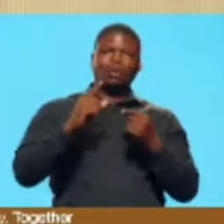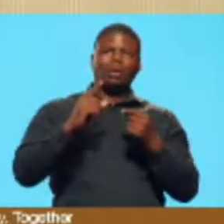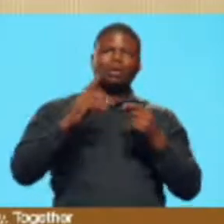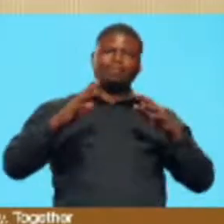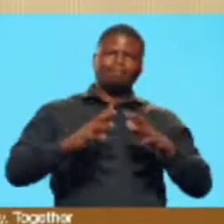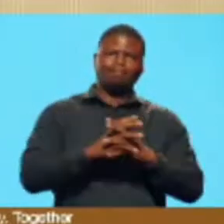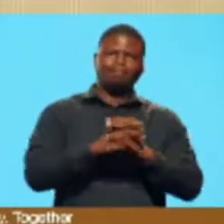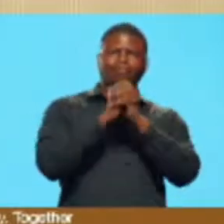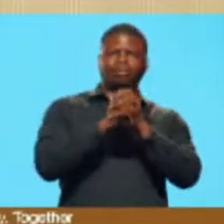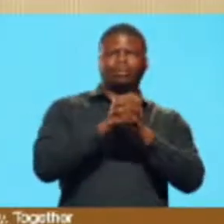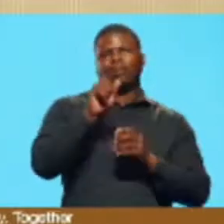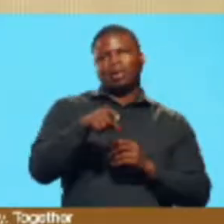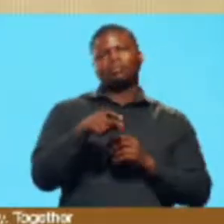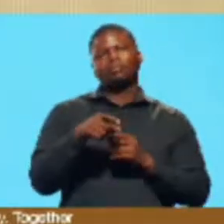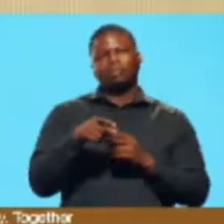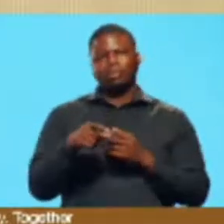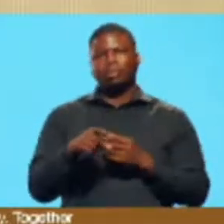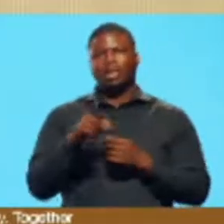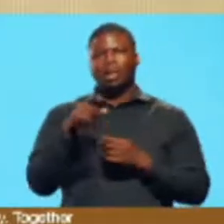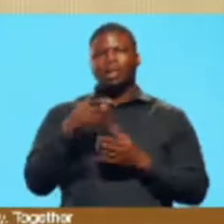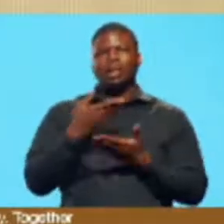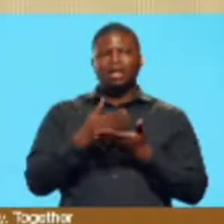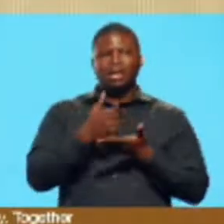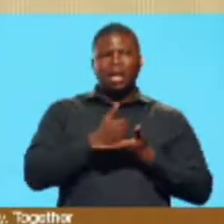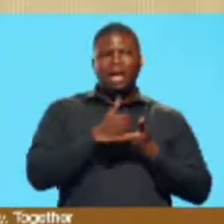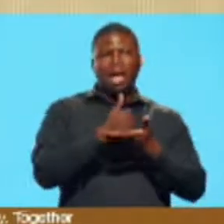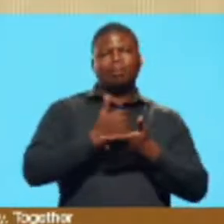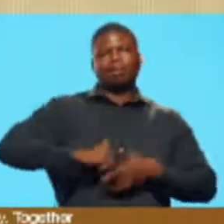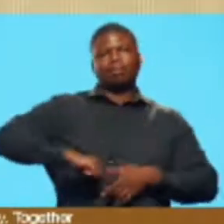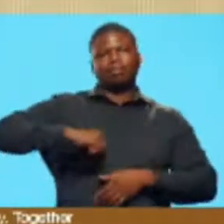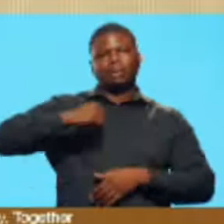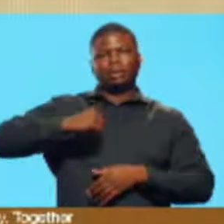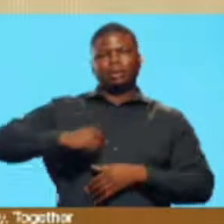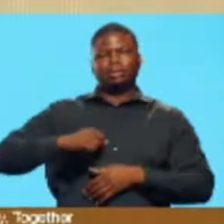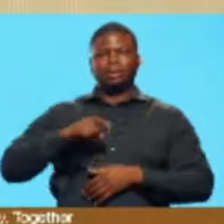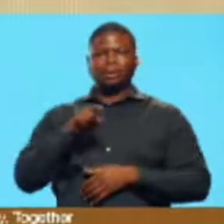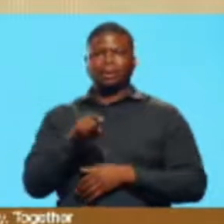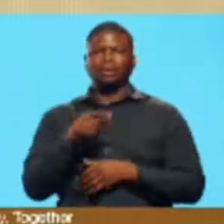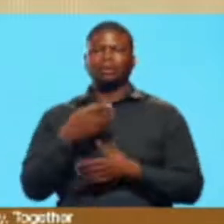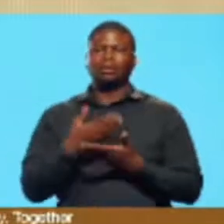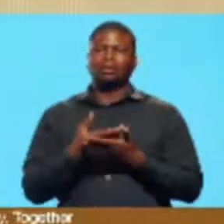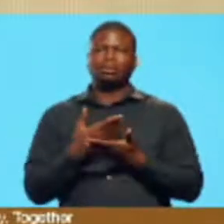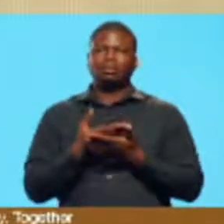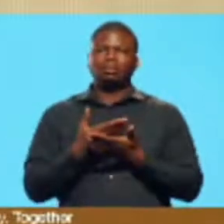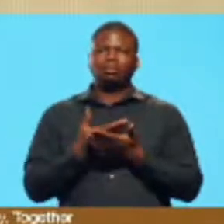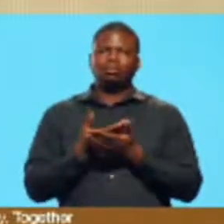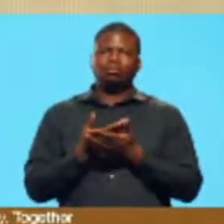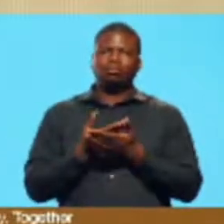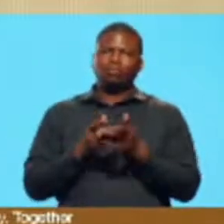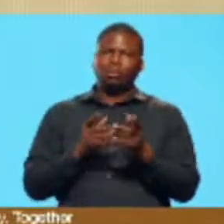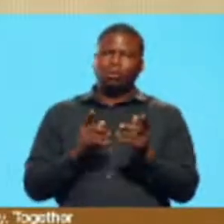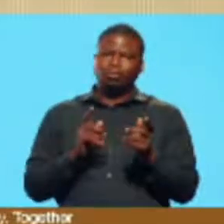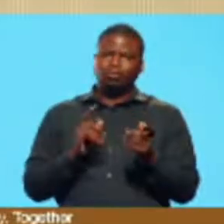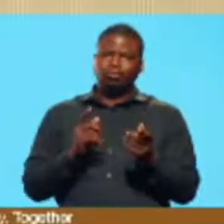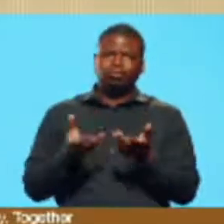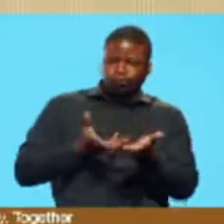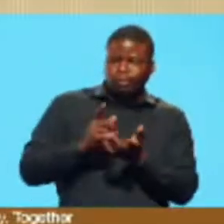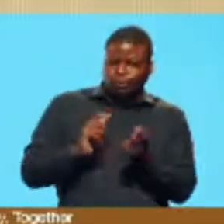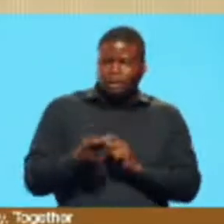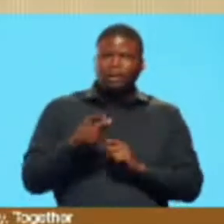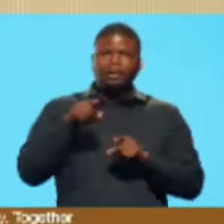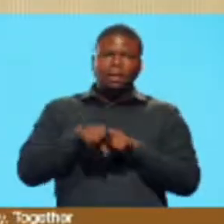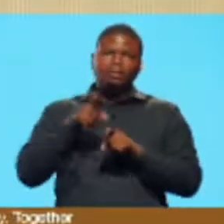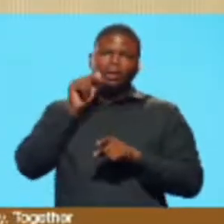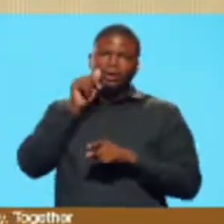of assisting the municipalities to integrate the demographic dividend, the gender